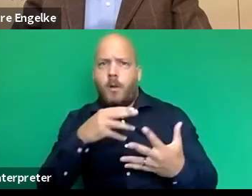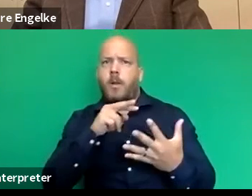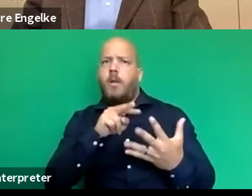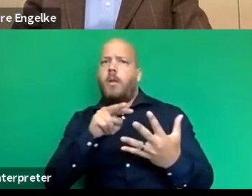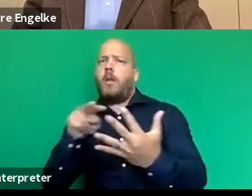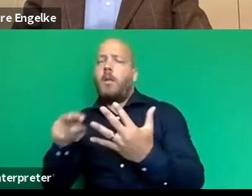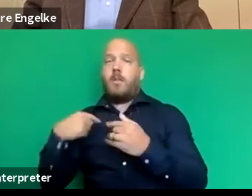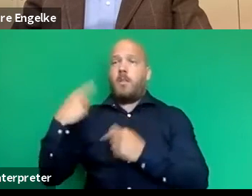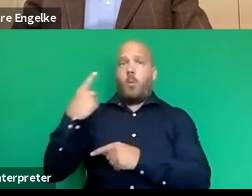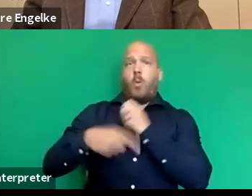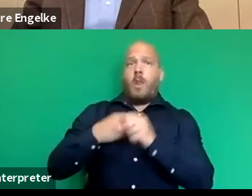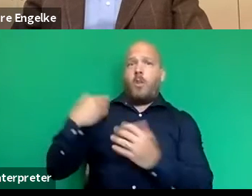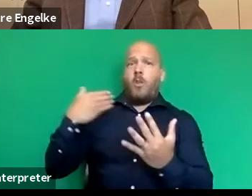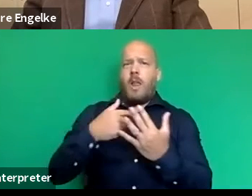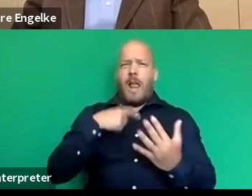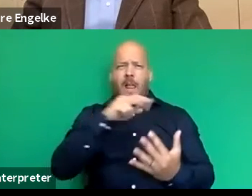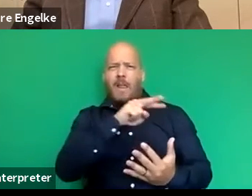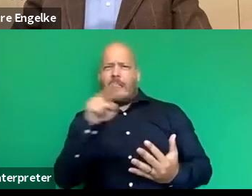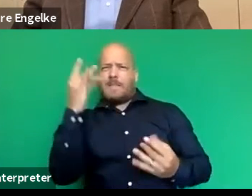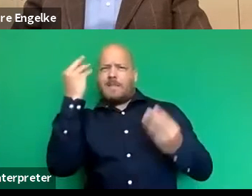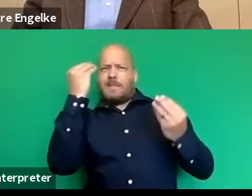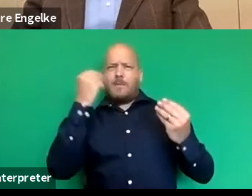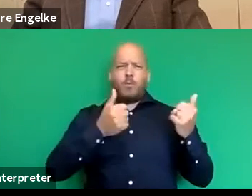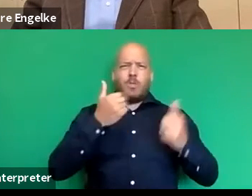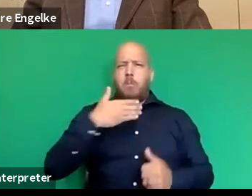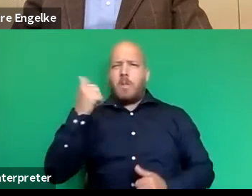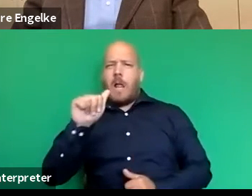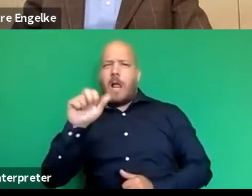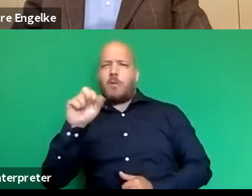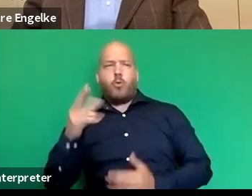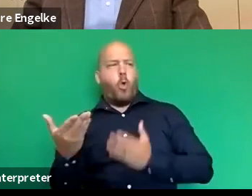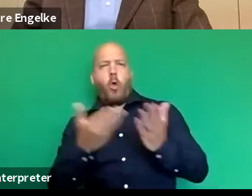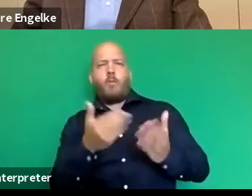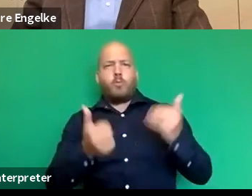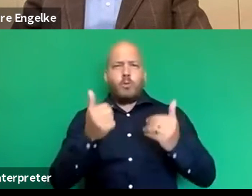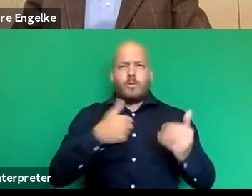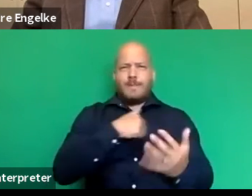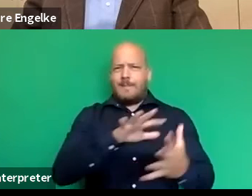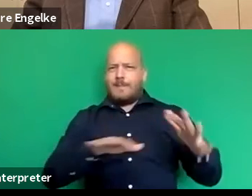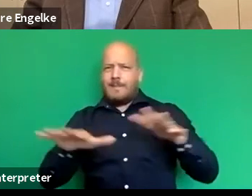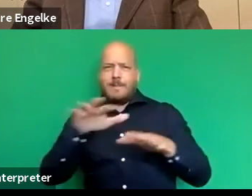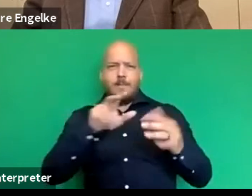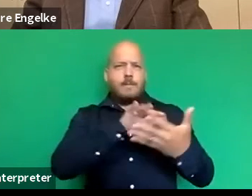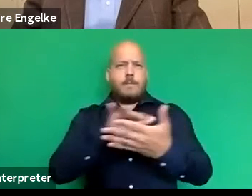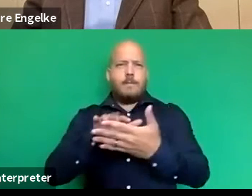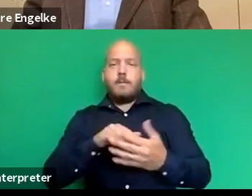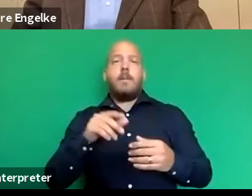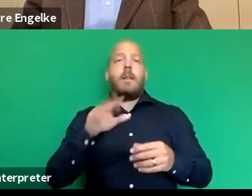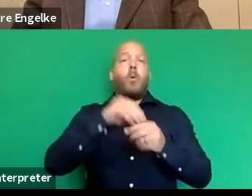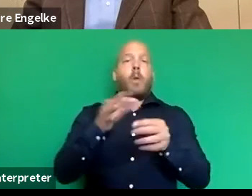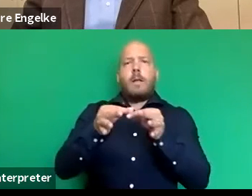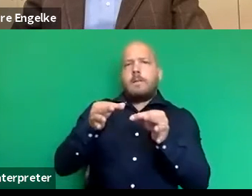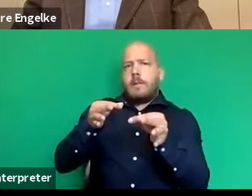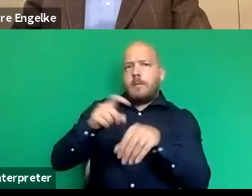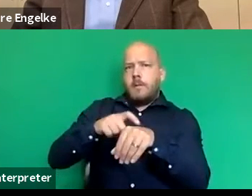ASR offerings? And that included latency and accuracy, and to some extent, although not